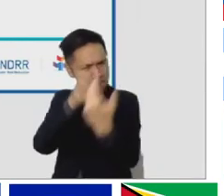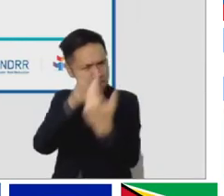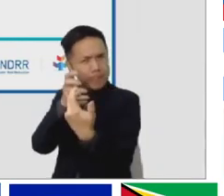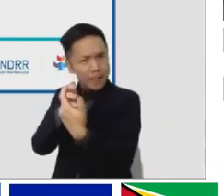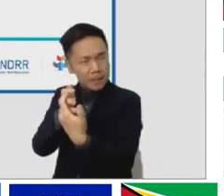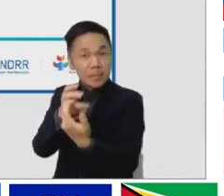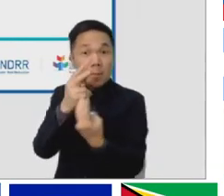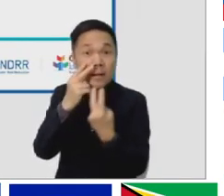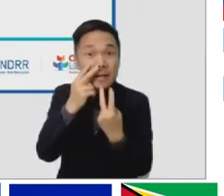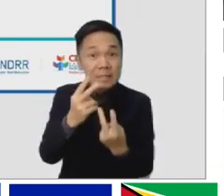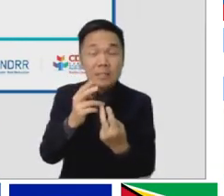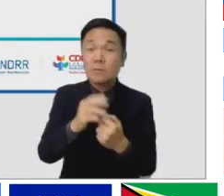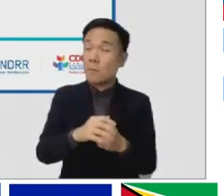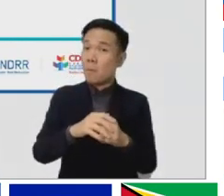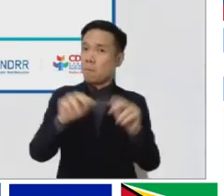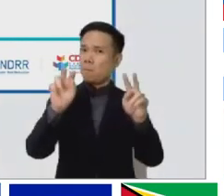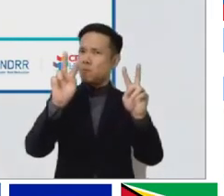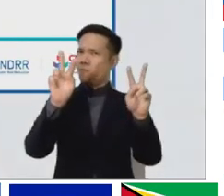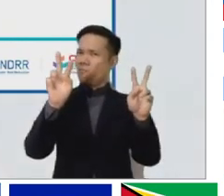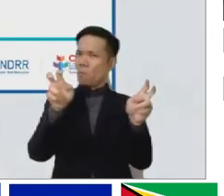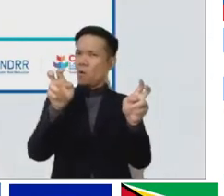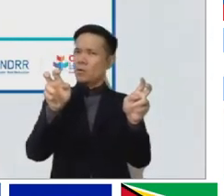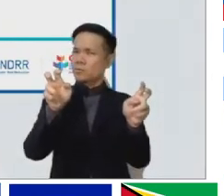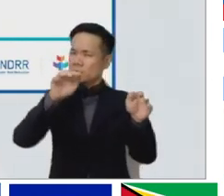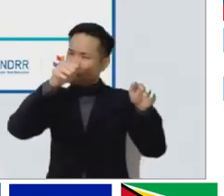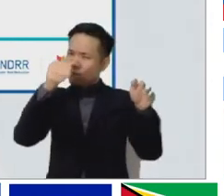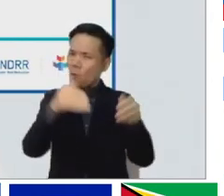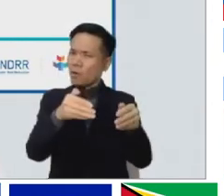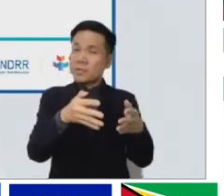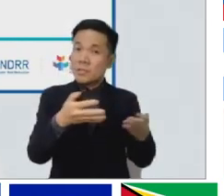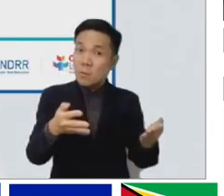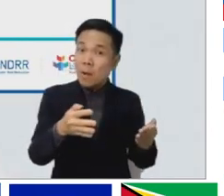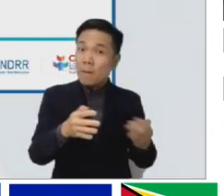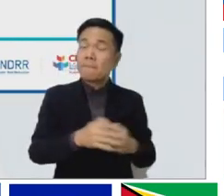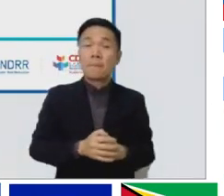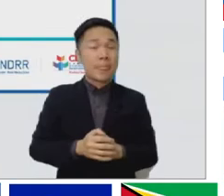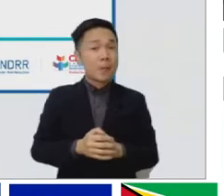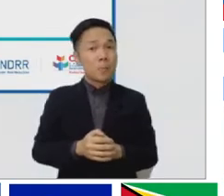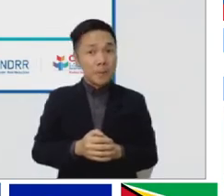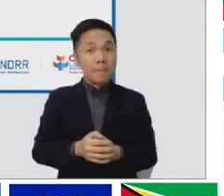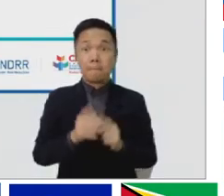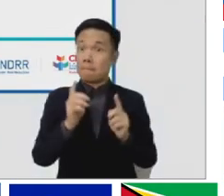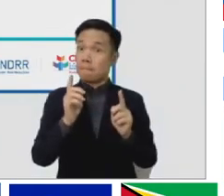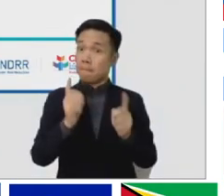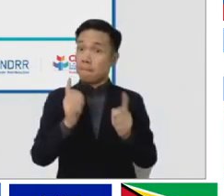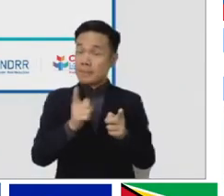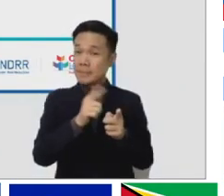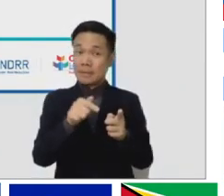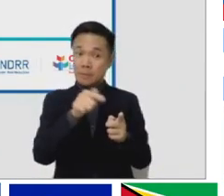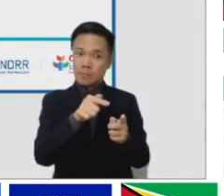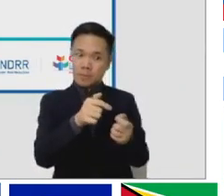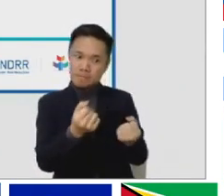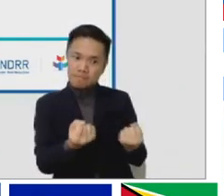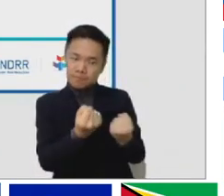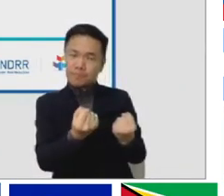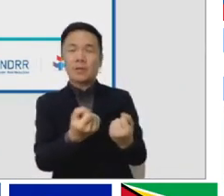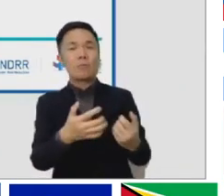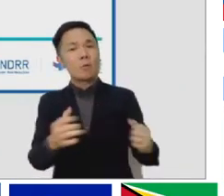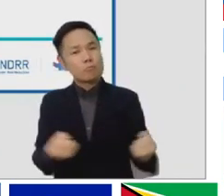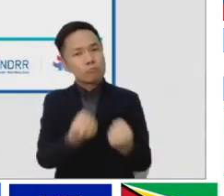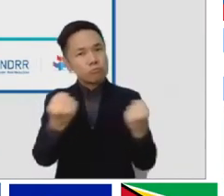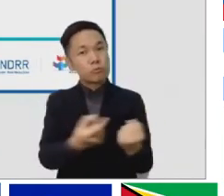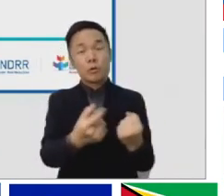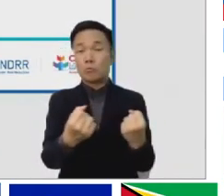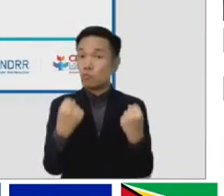foundational message that the work that we do, it must be focused on building resilience. And in doing so, there